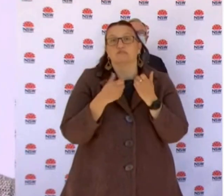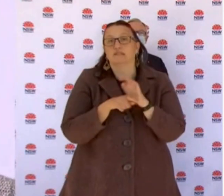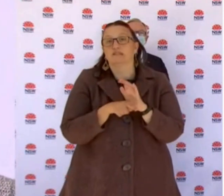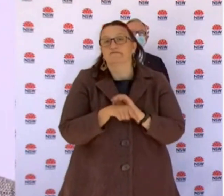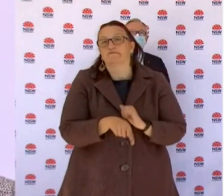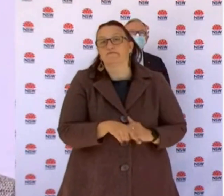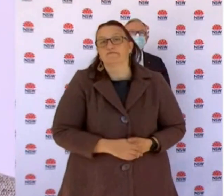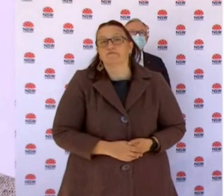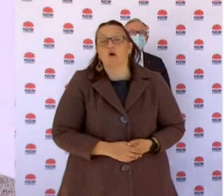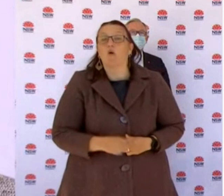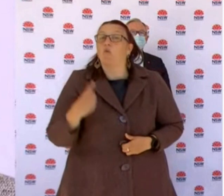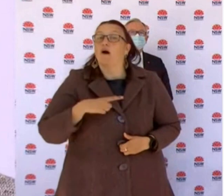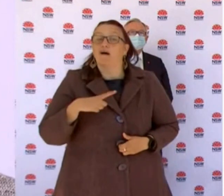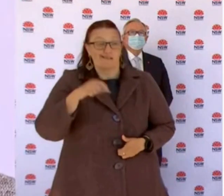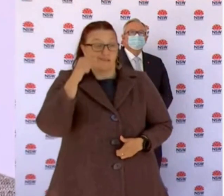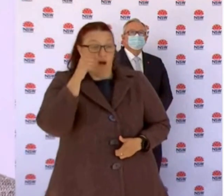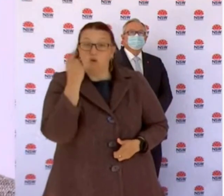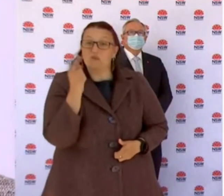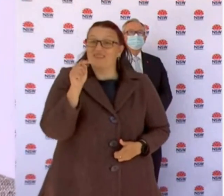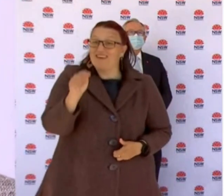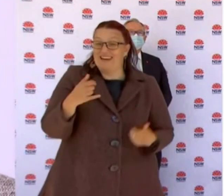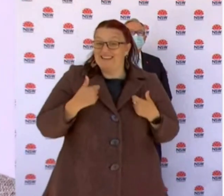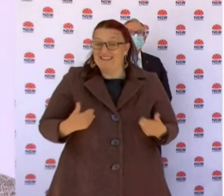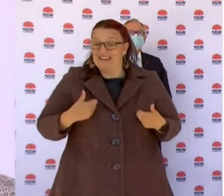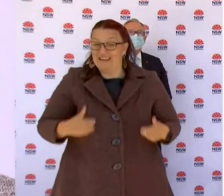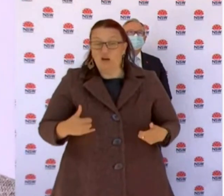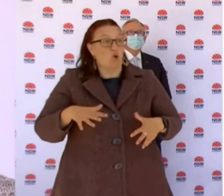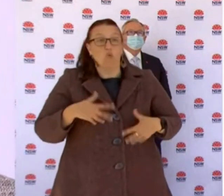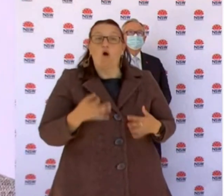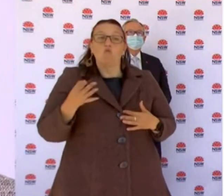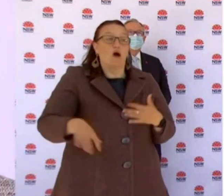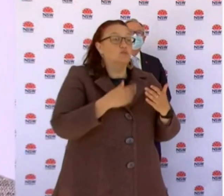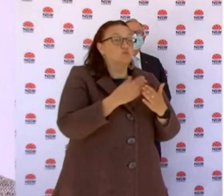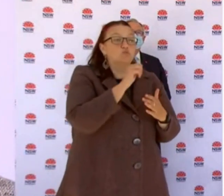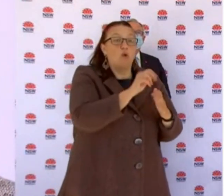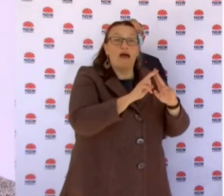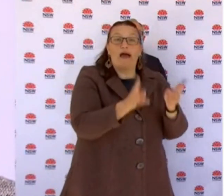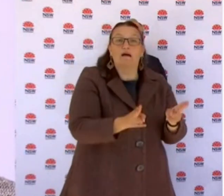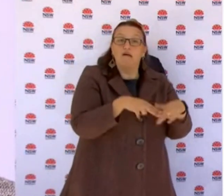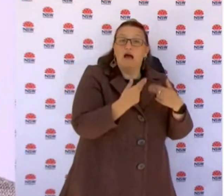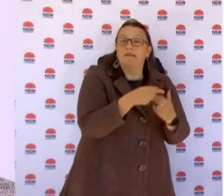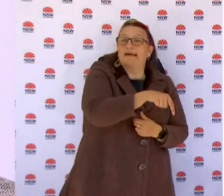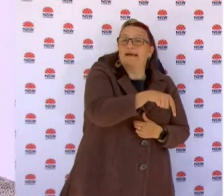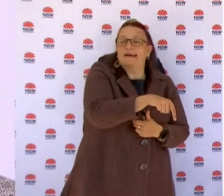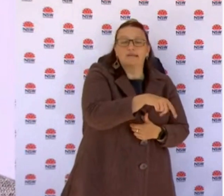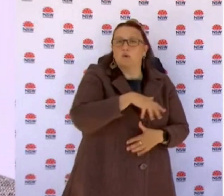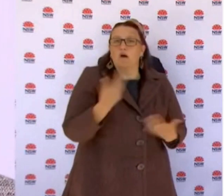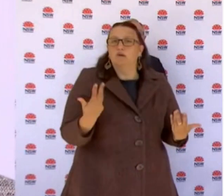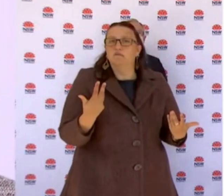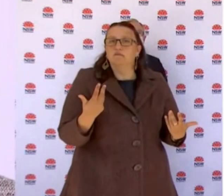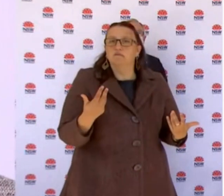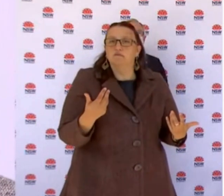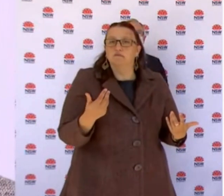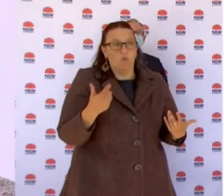trying to do is get ahead of the spread. Because some of these exposures date back to Monday the 28th of June,